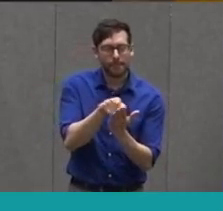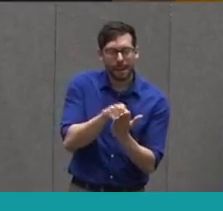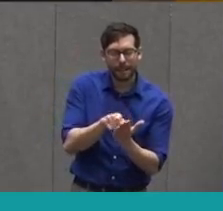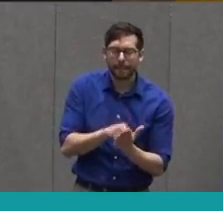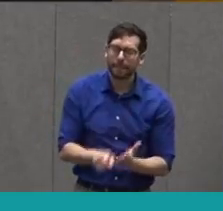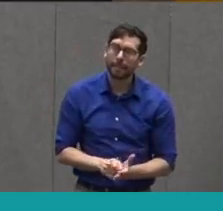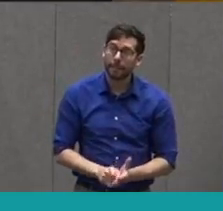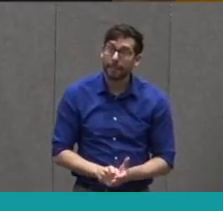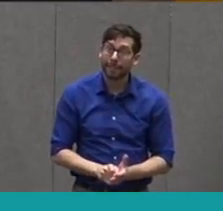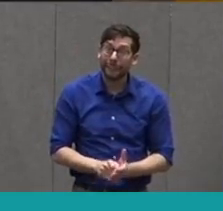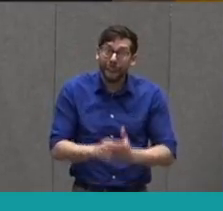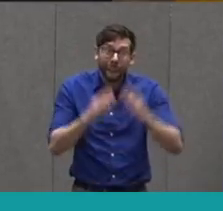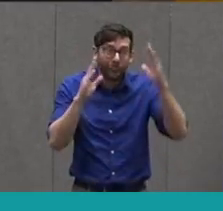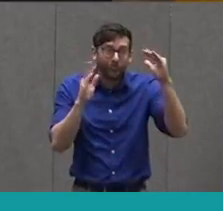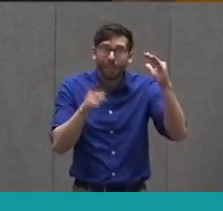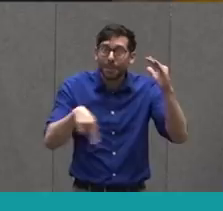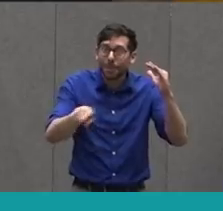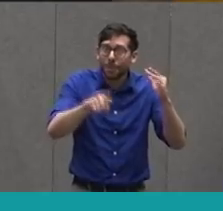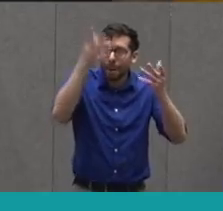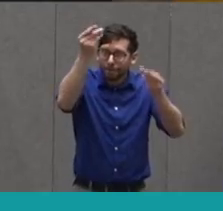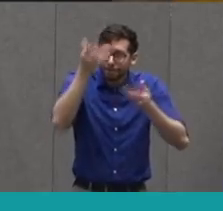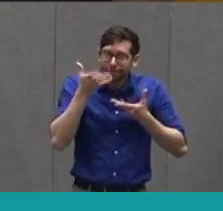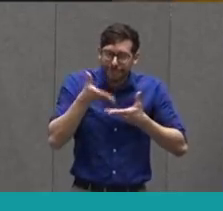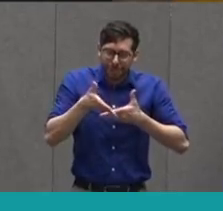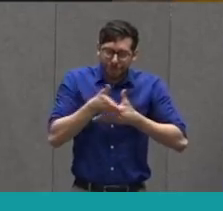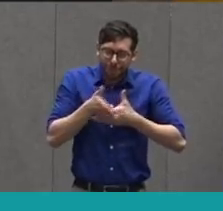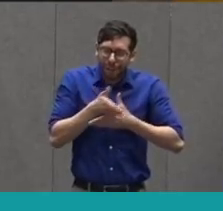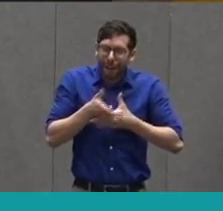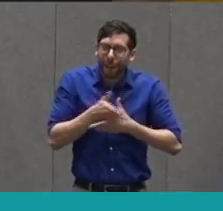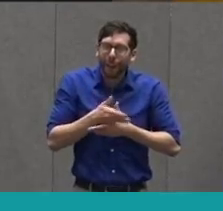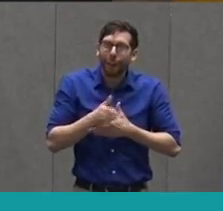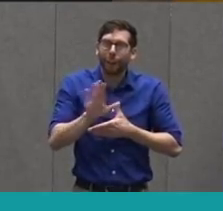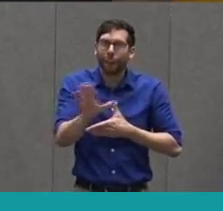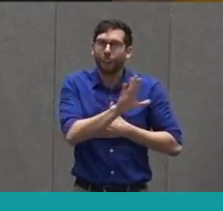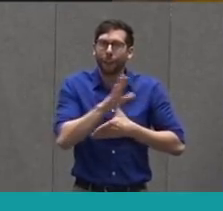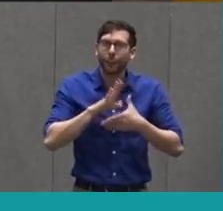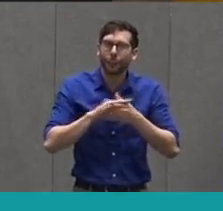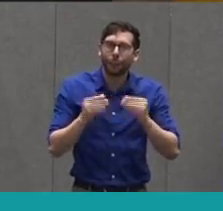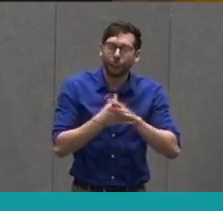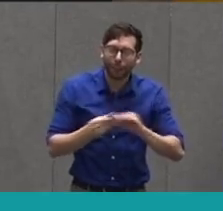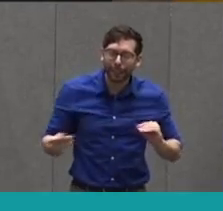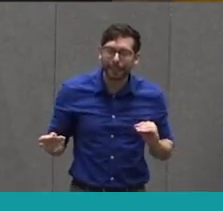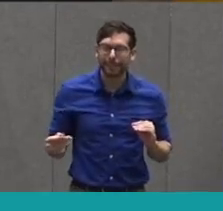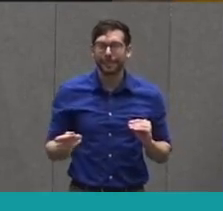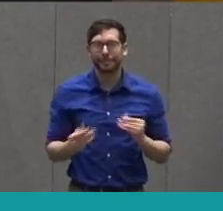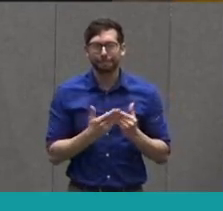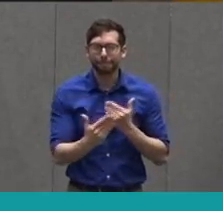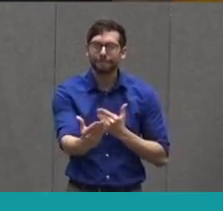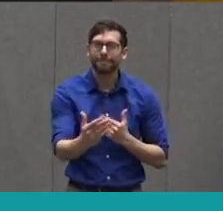through the next few lessons. So I hope you have a really good day. I